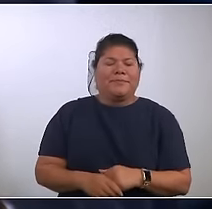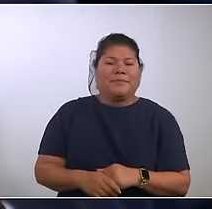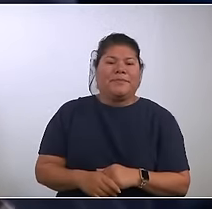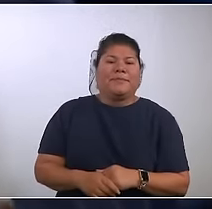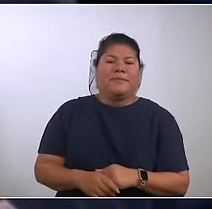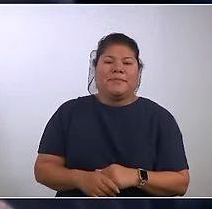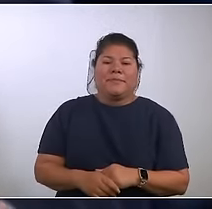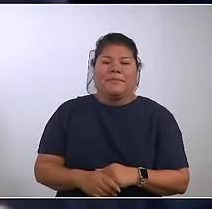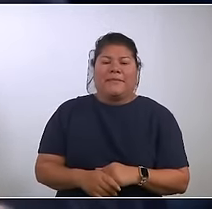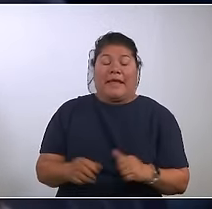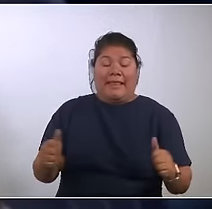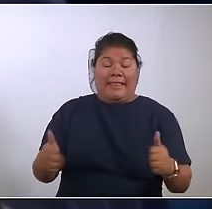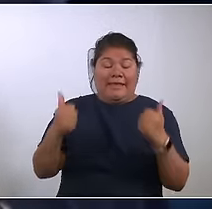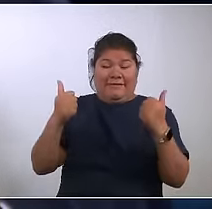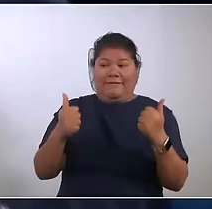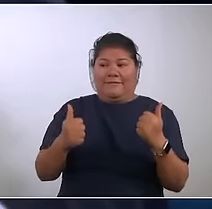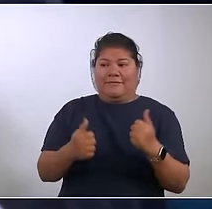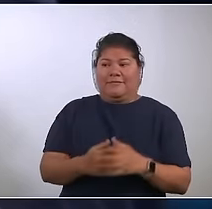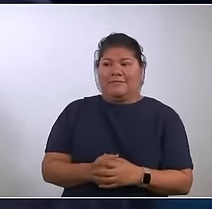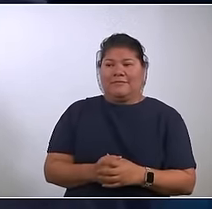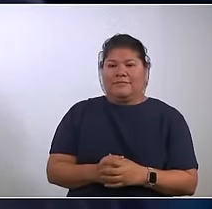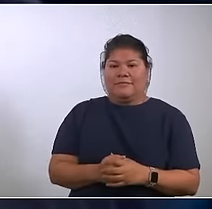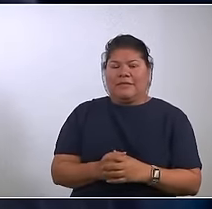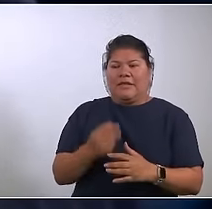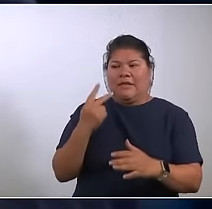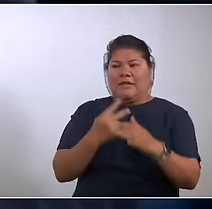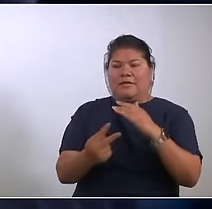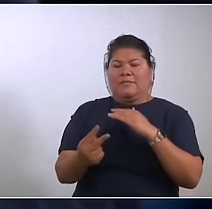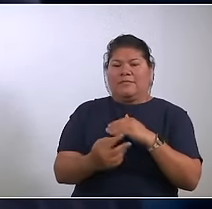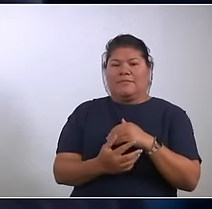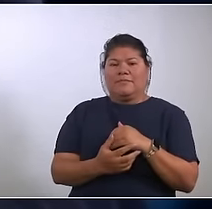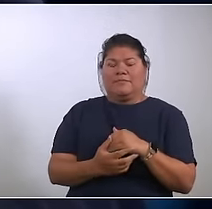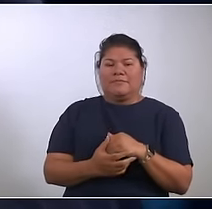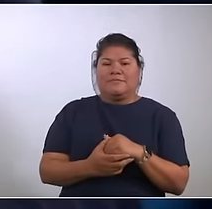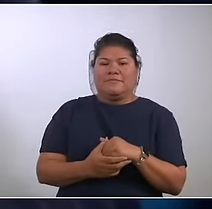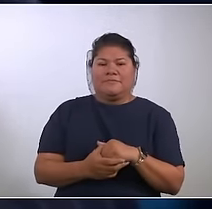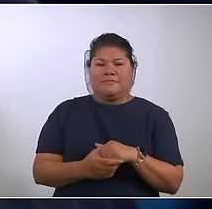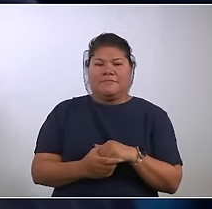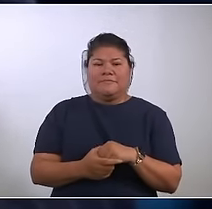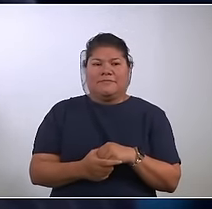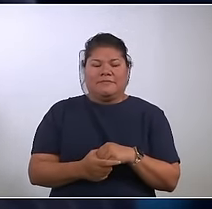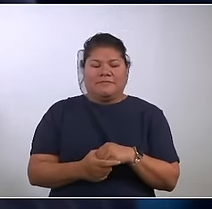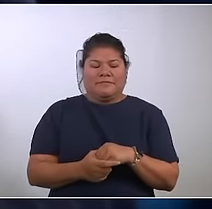terminaré. Life, la vida, is in the prophecy. Está en la profecía.